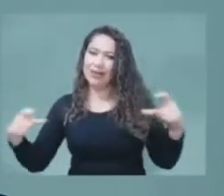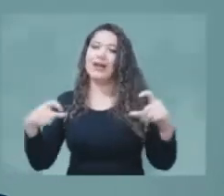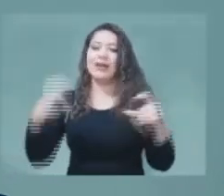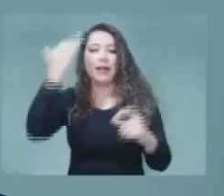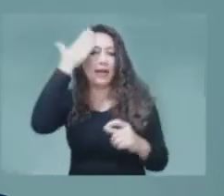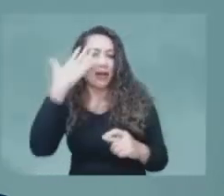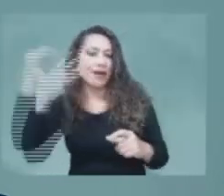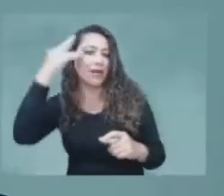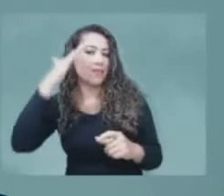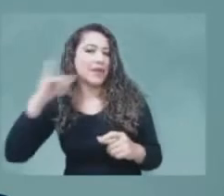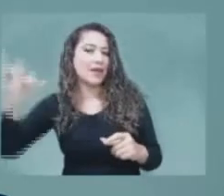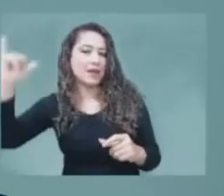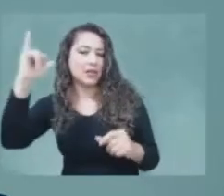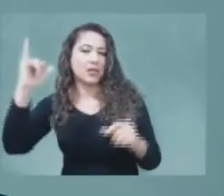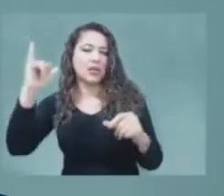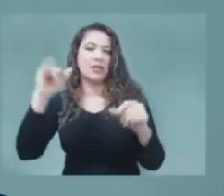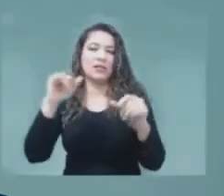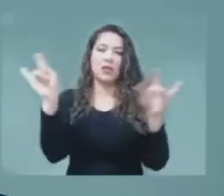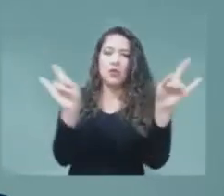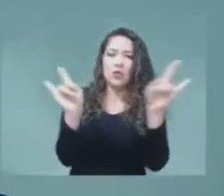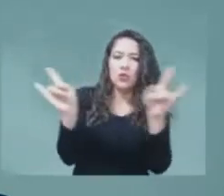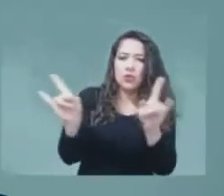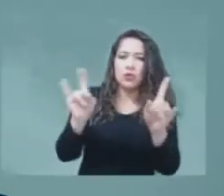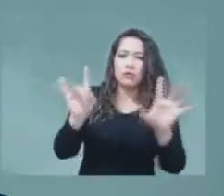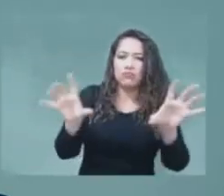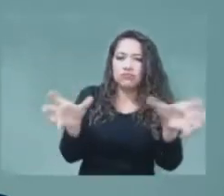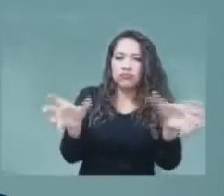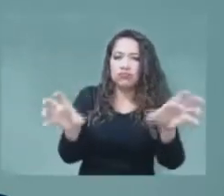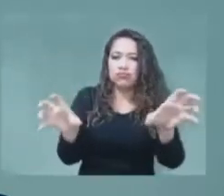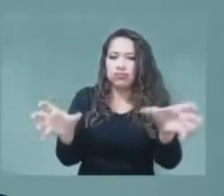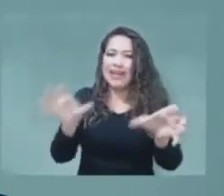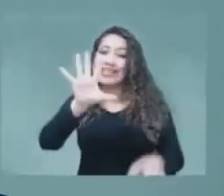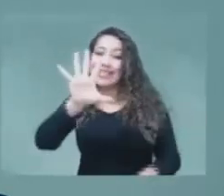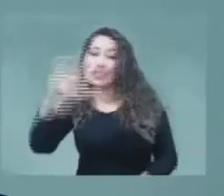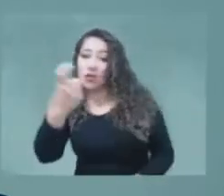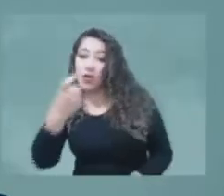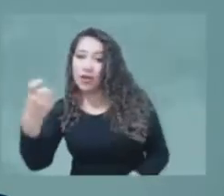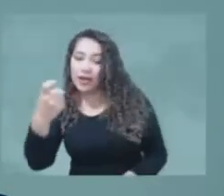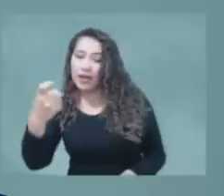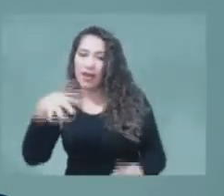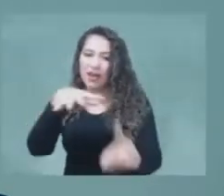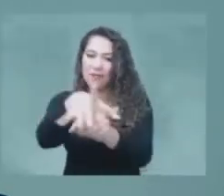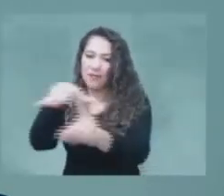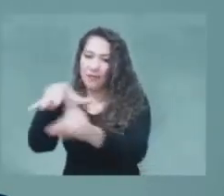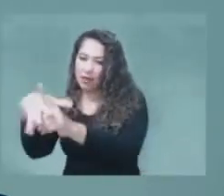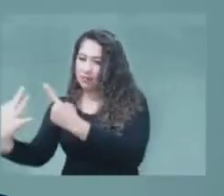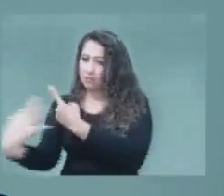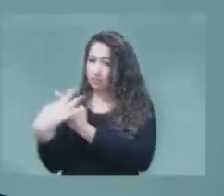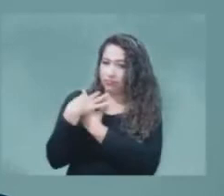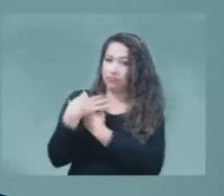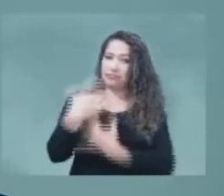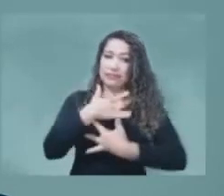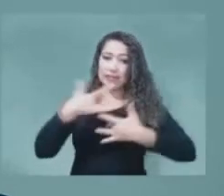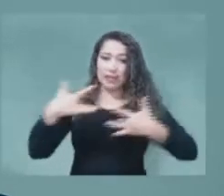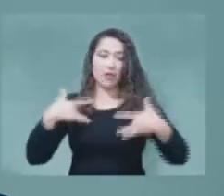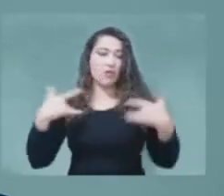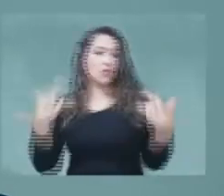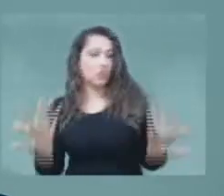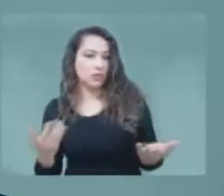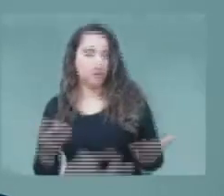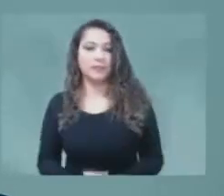with the National Academia in respect for signals for radio, for 5G, and its effects over human health.